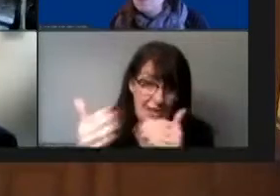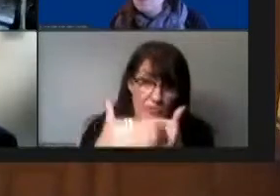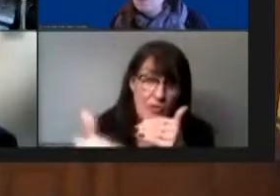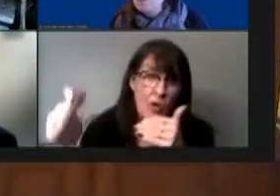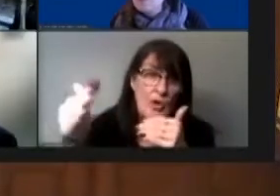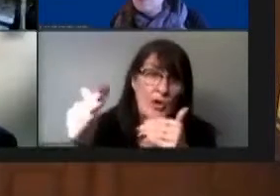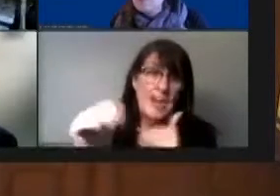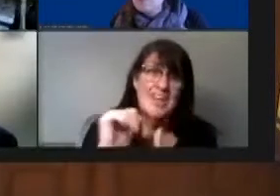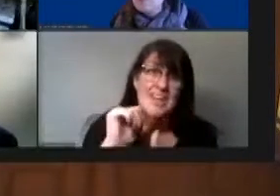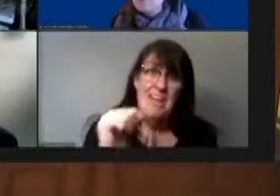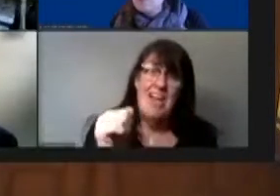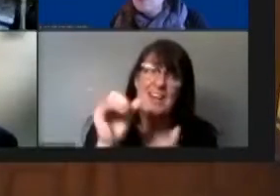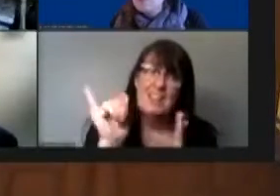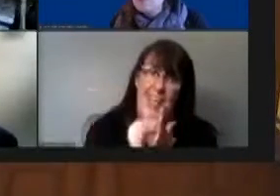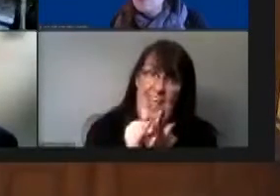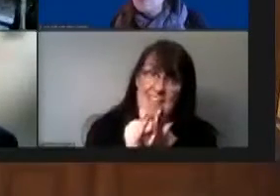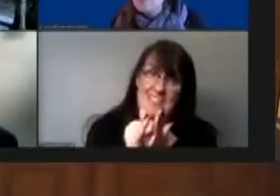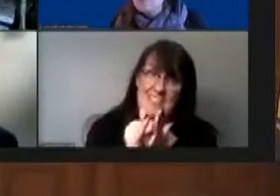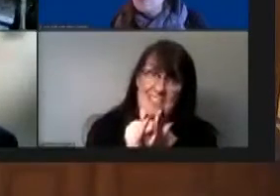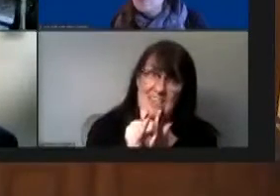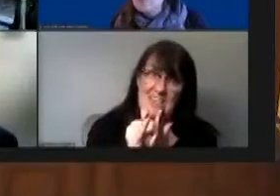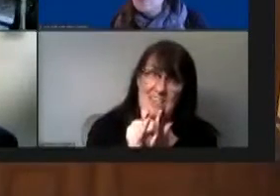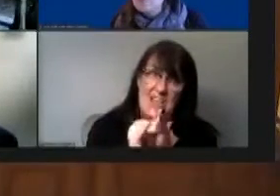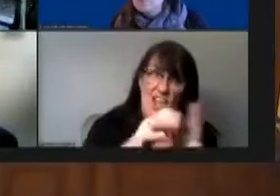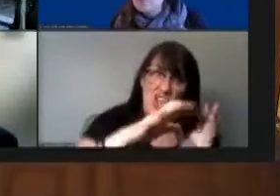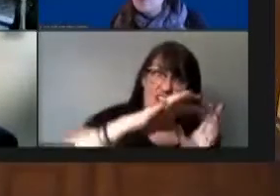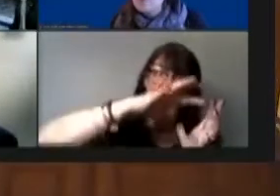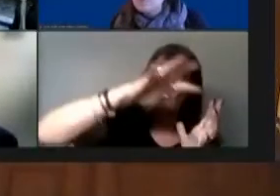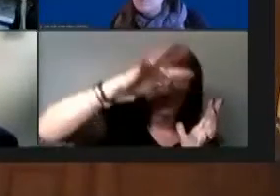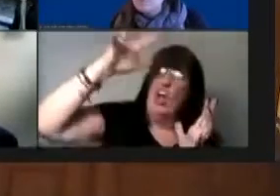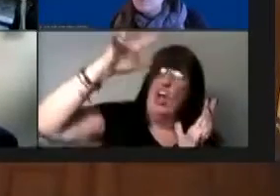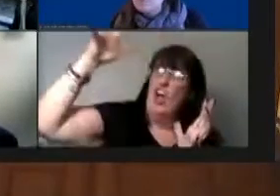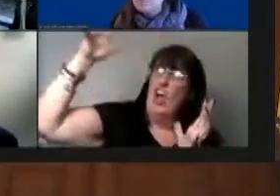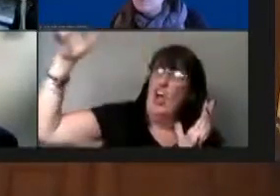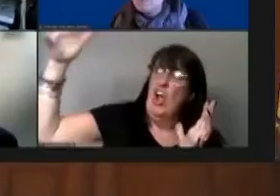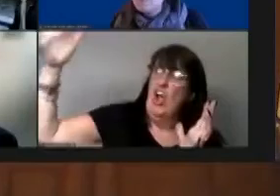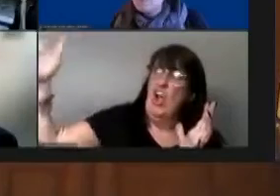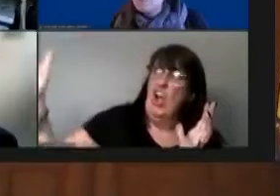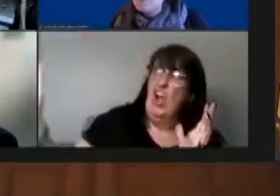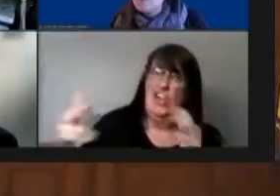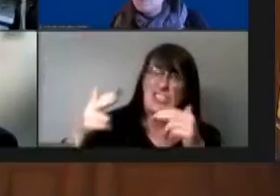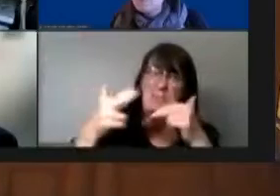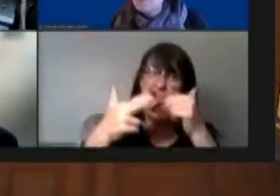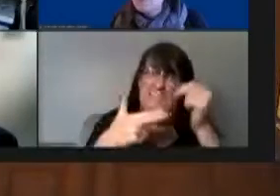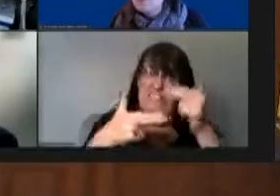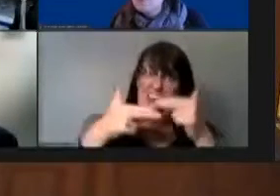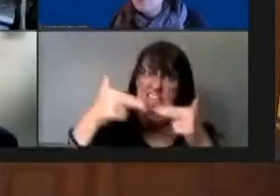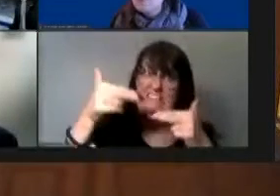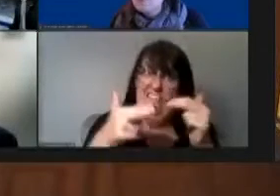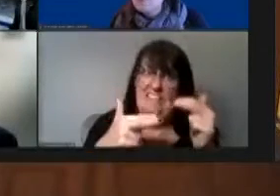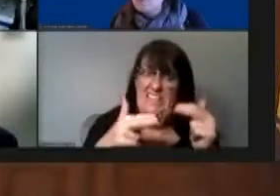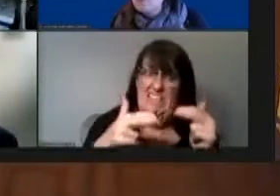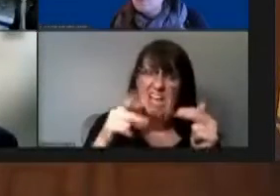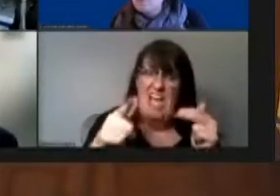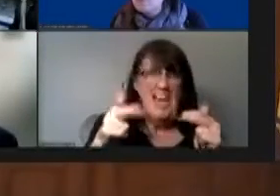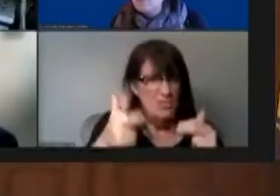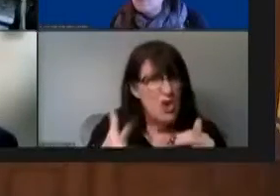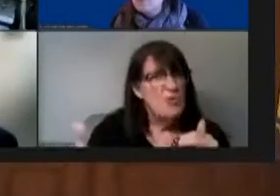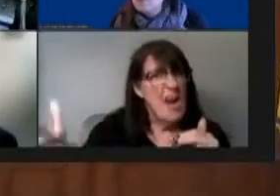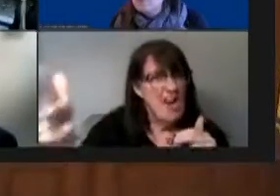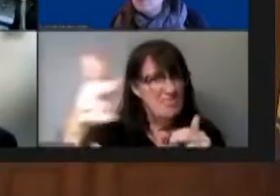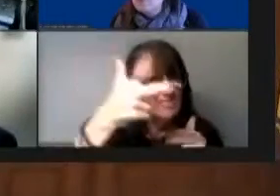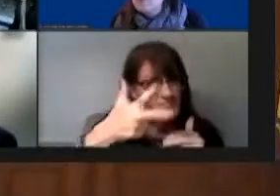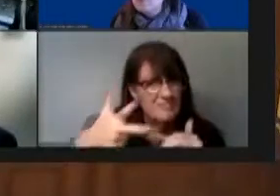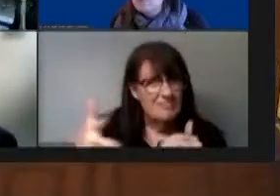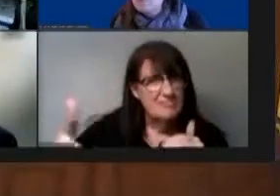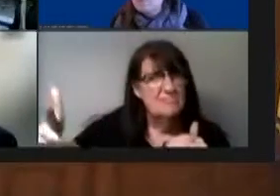that large edifice facing us directly, because I think as we drove around the neighborhood, in fact, trying to